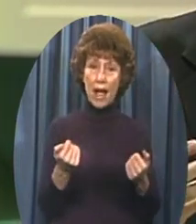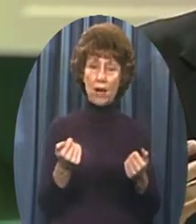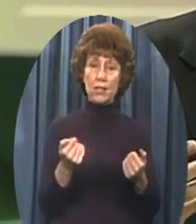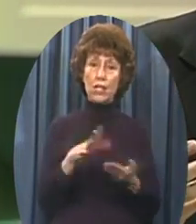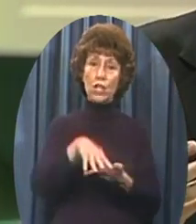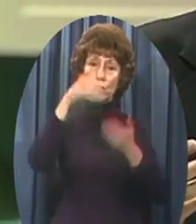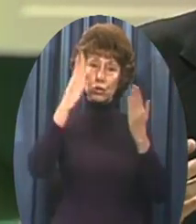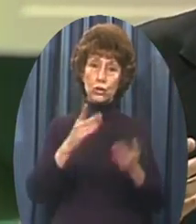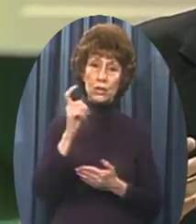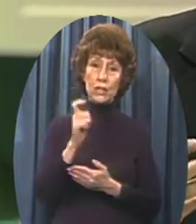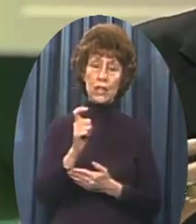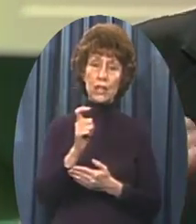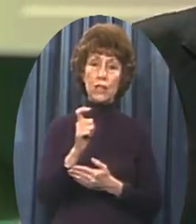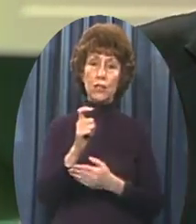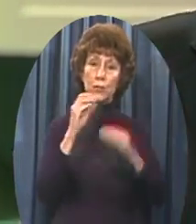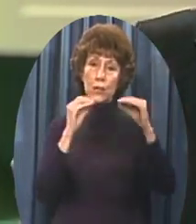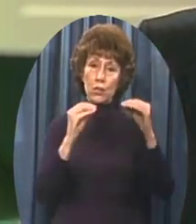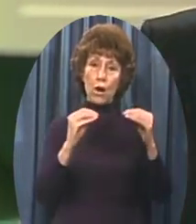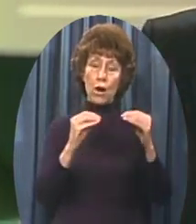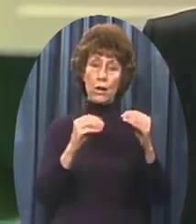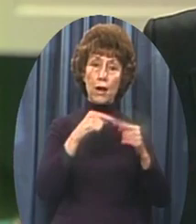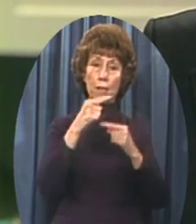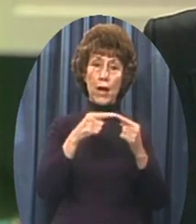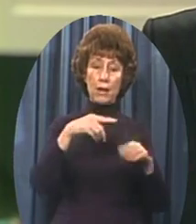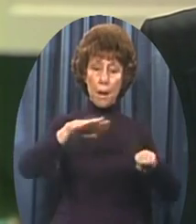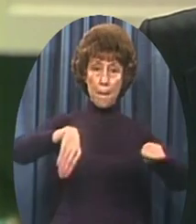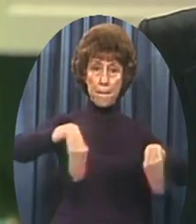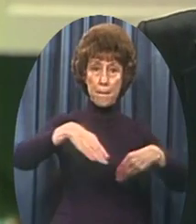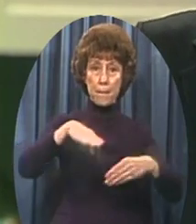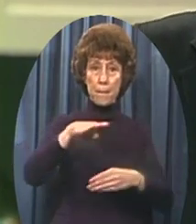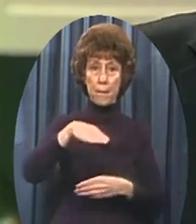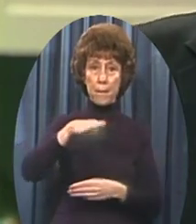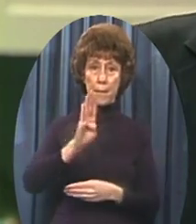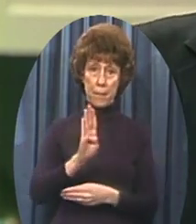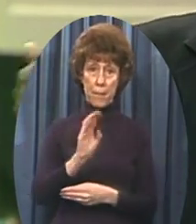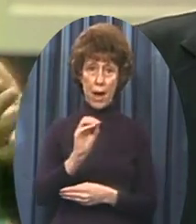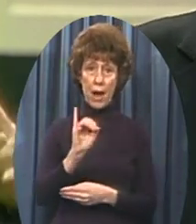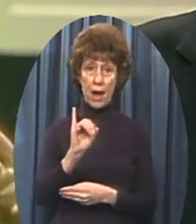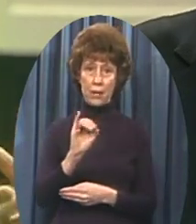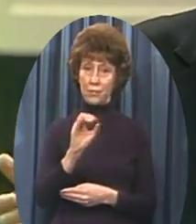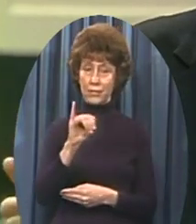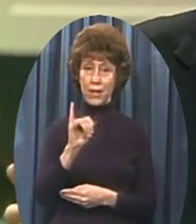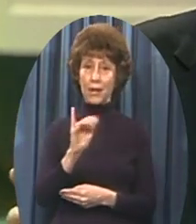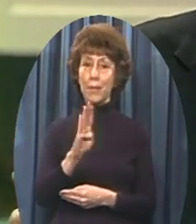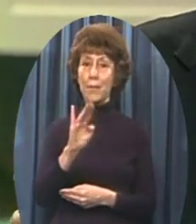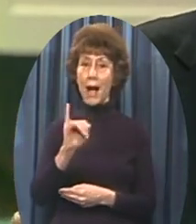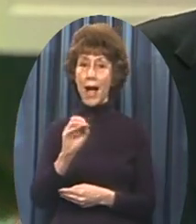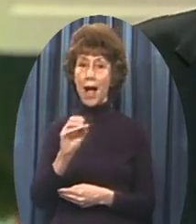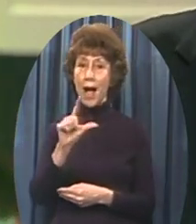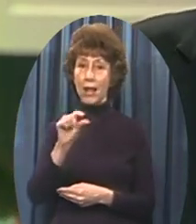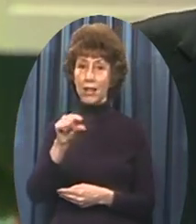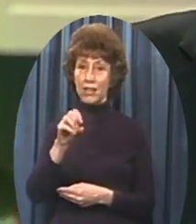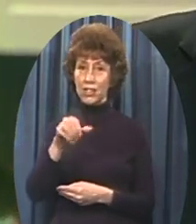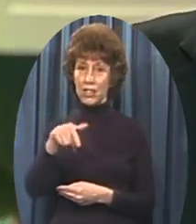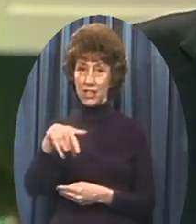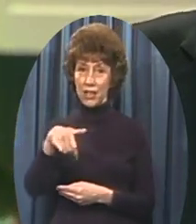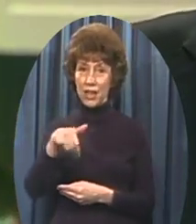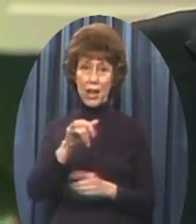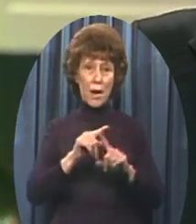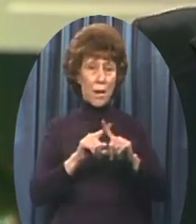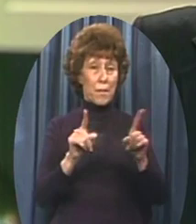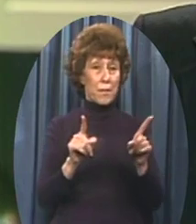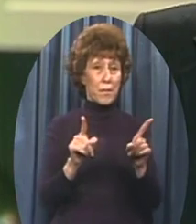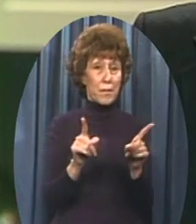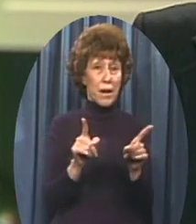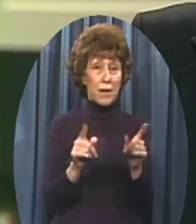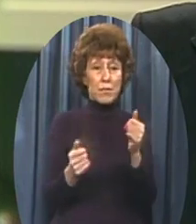scientific level. Sex education today in many of our schools is nothing in the world but academic pornography. I proved that on the